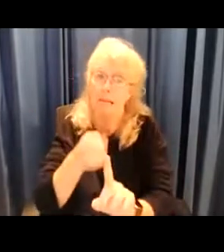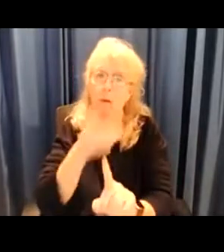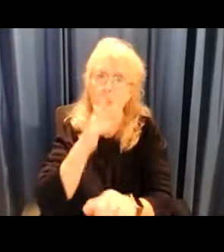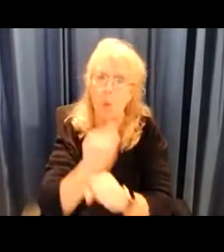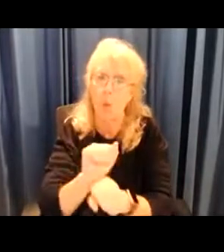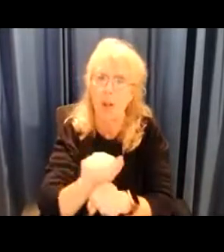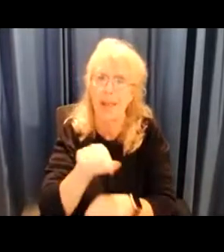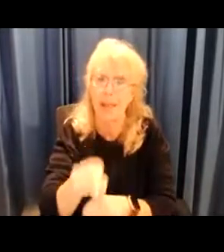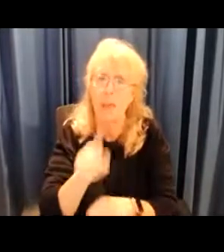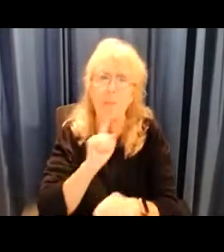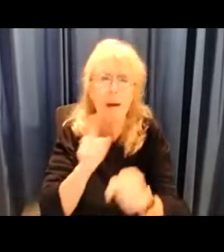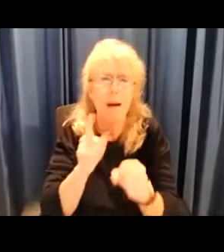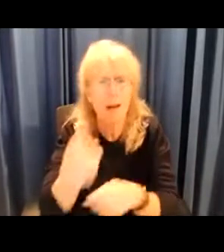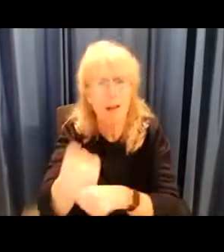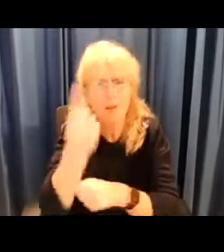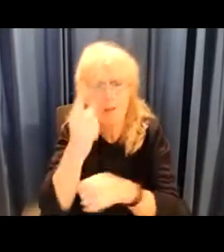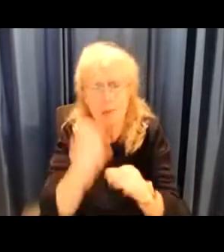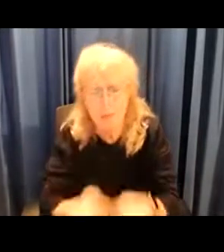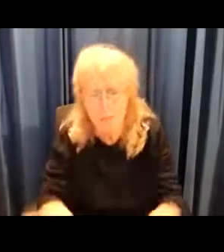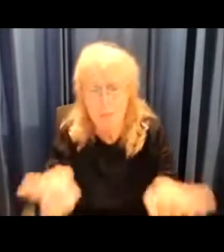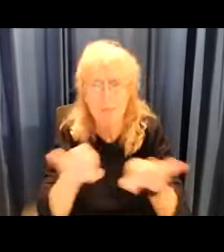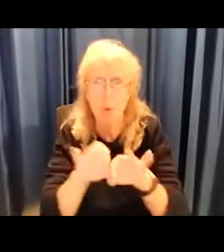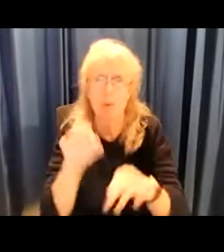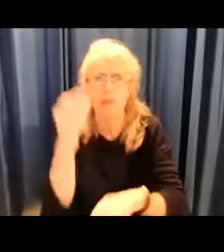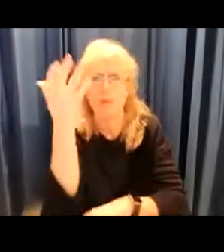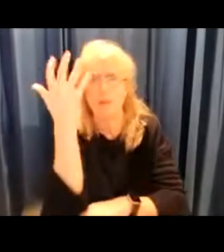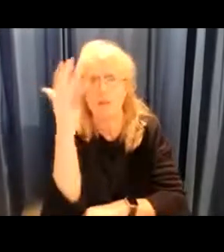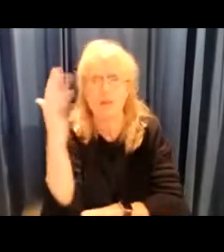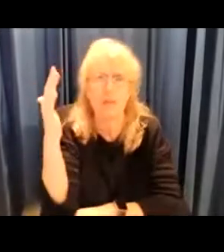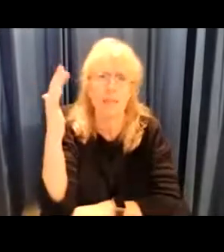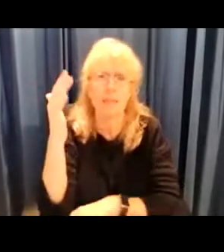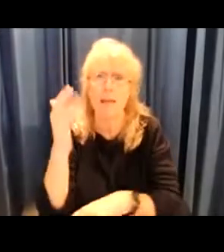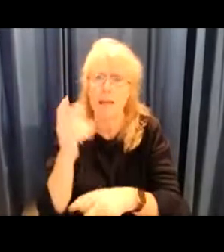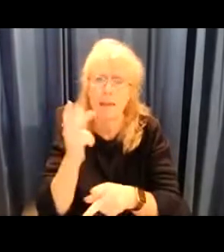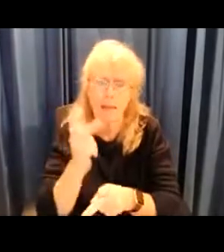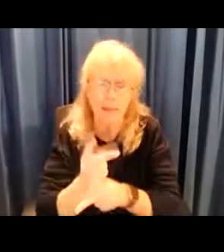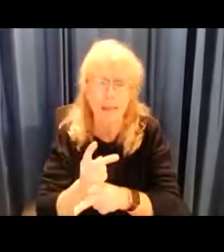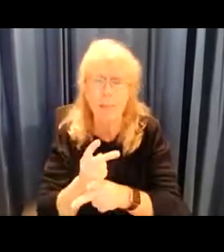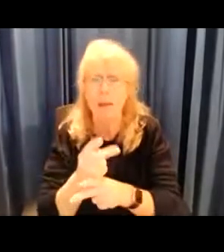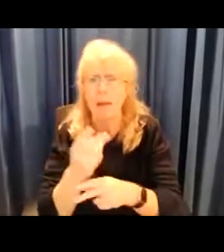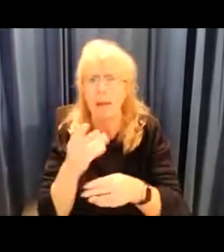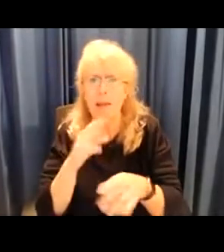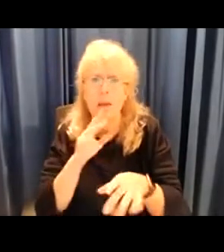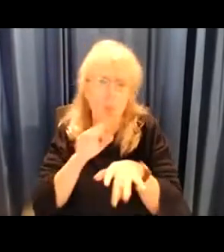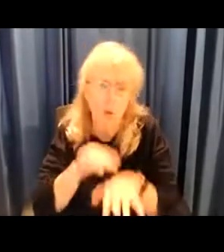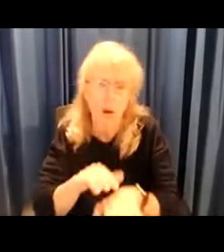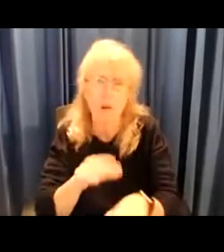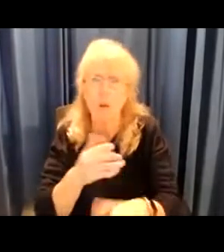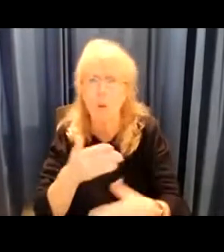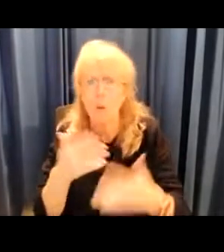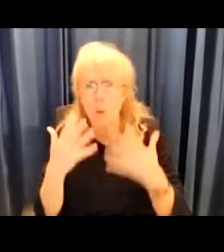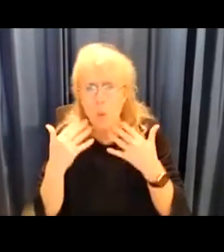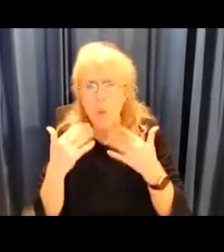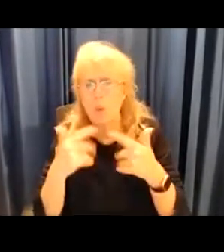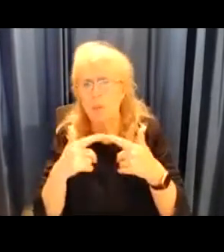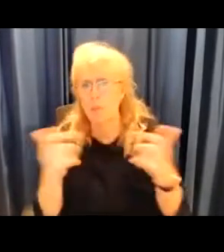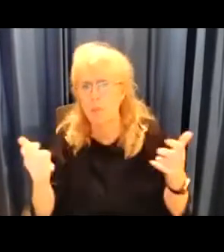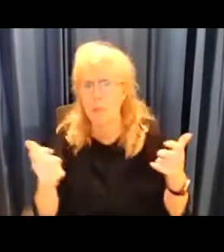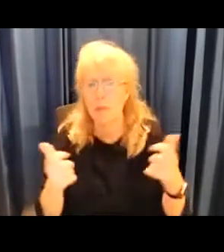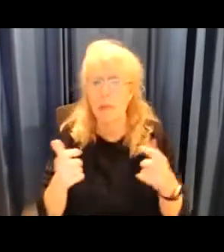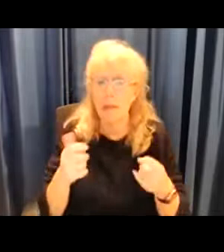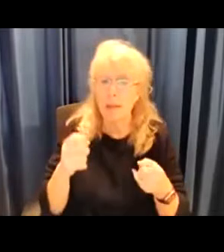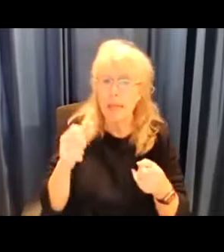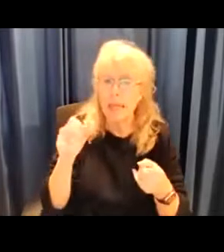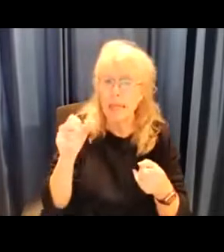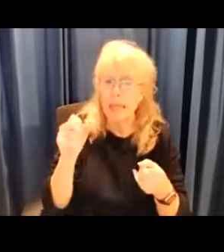trees, carbon sequestration, keeping the streams cool, all of those things. Yeah, I just